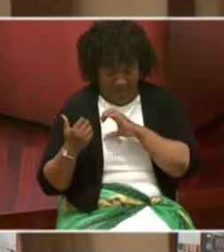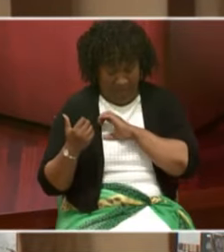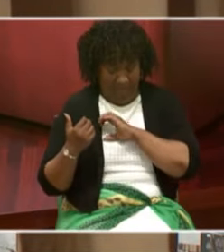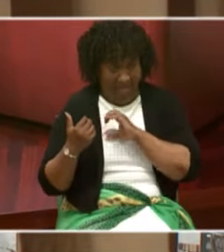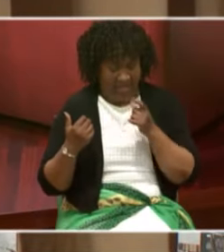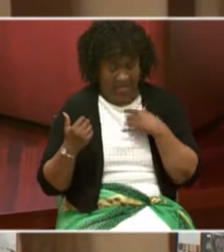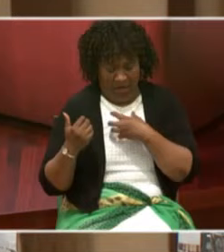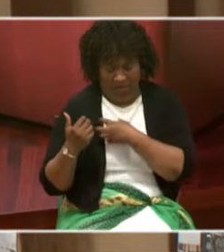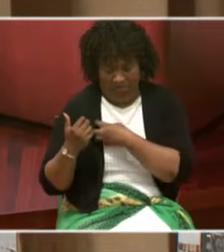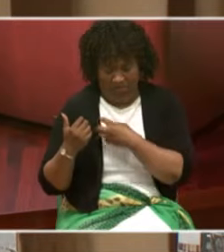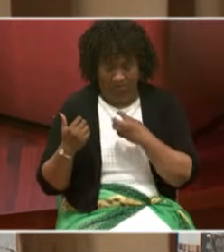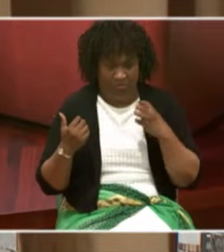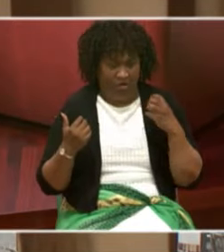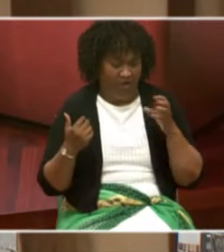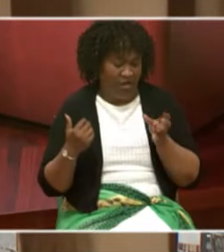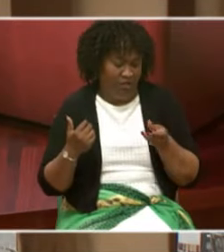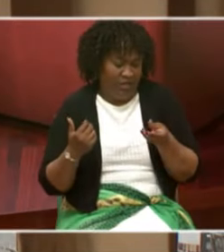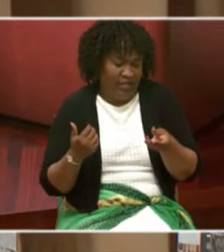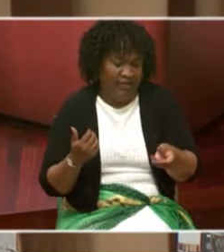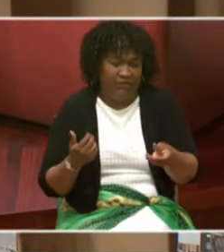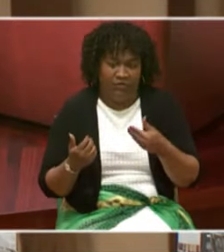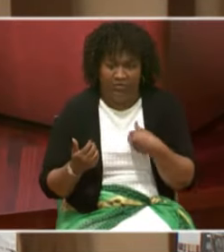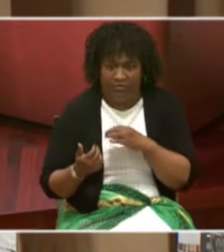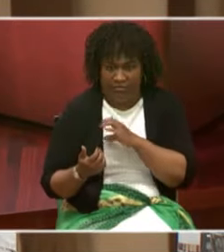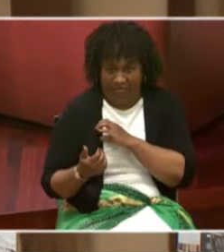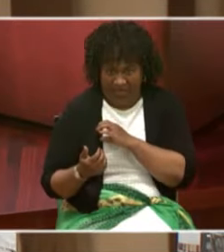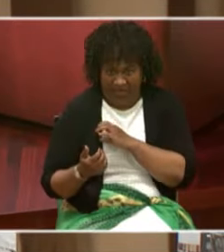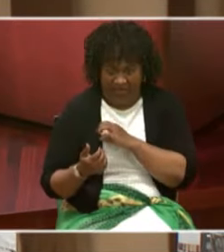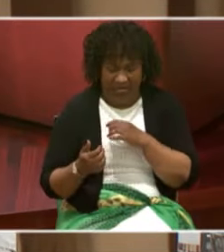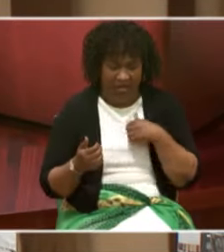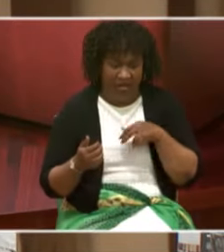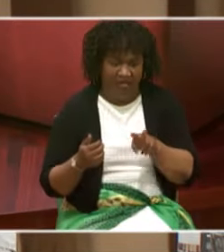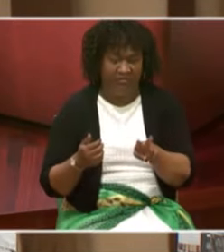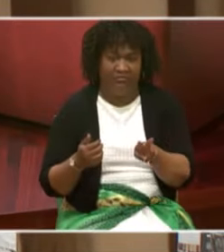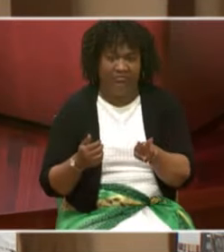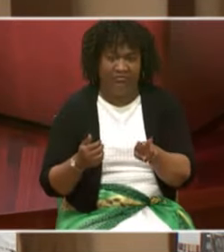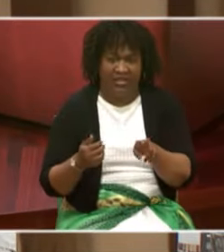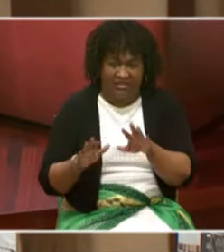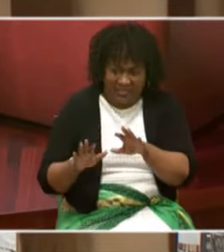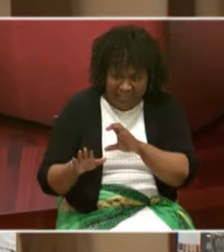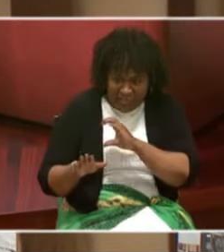hearts, what would you most like to see the president do with the rest of his term